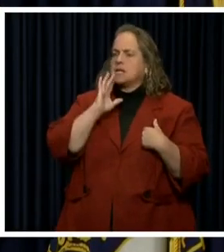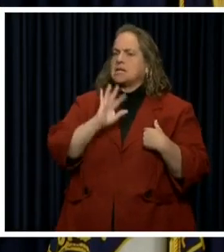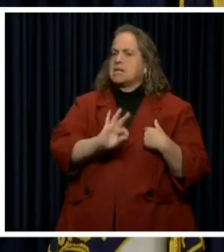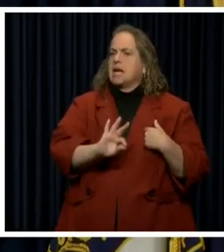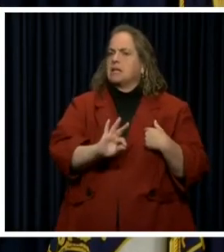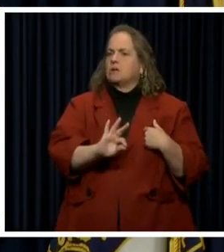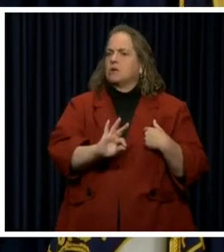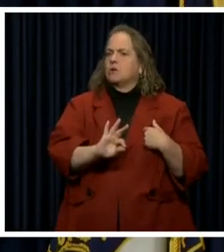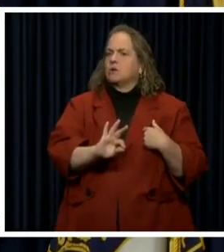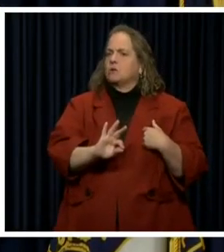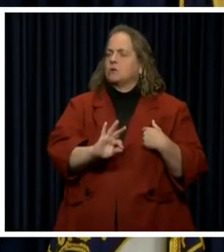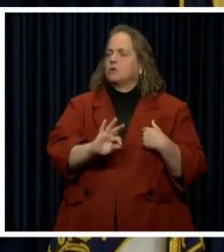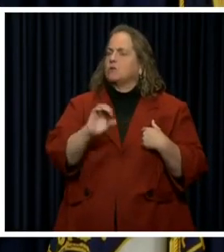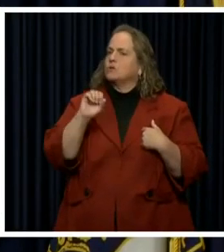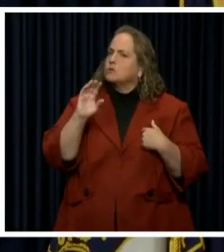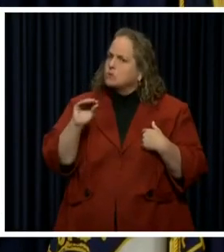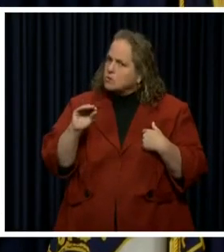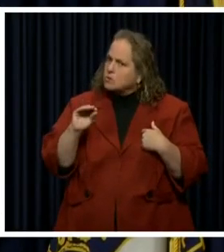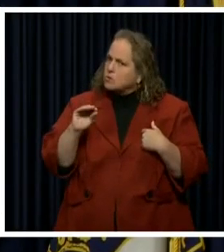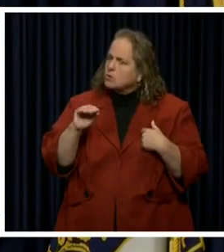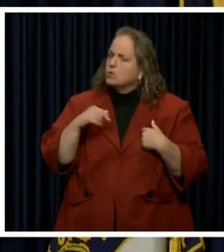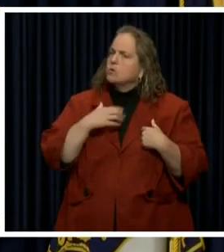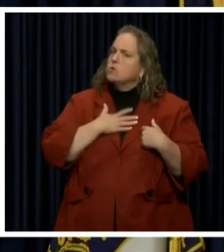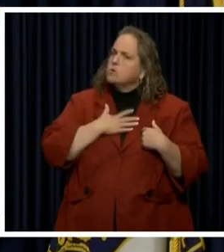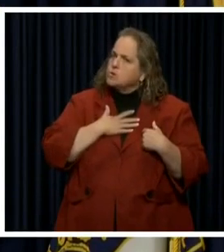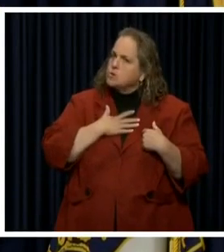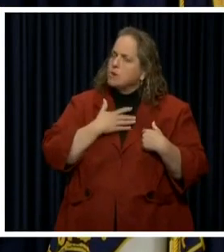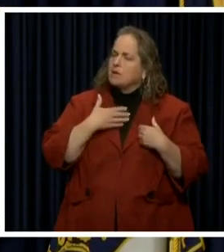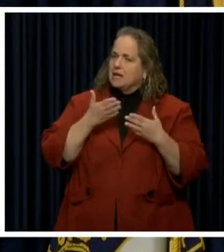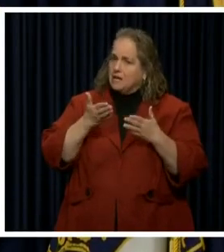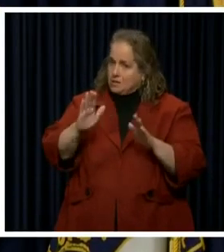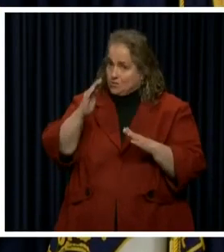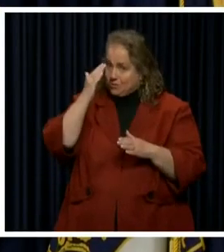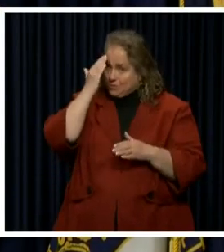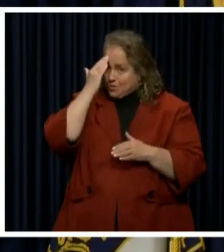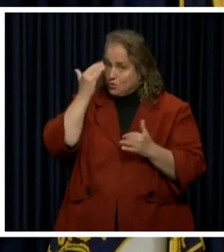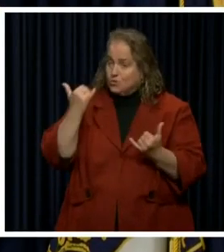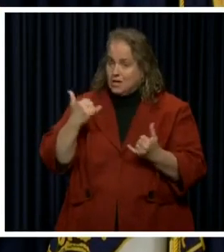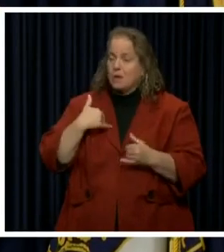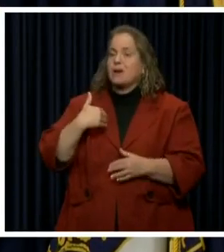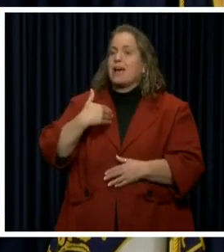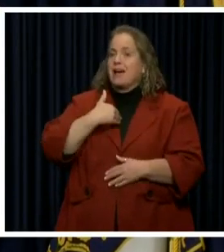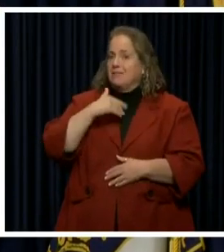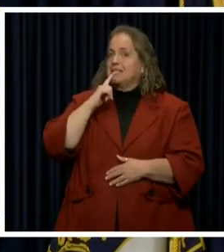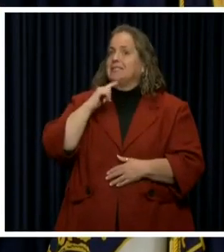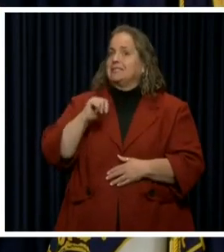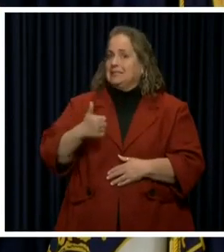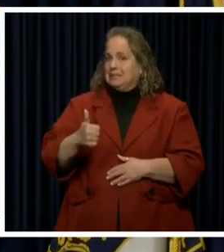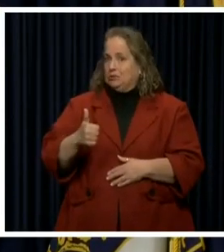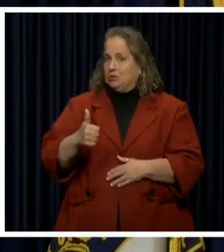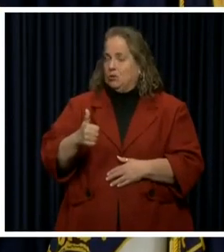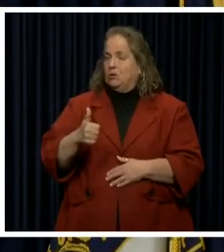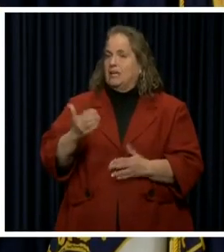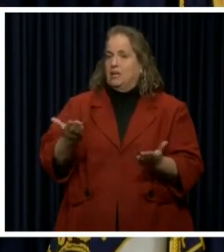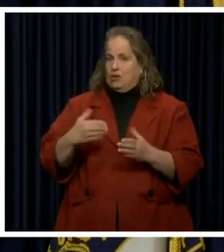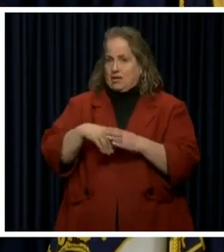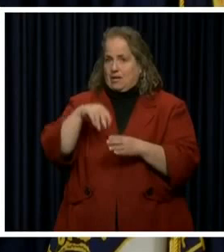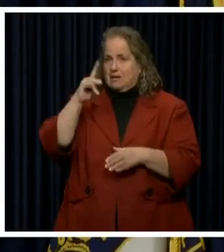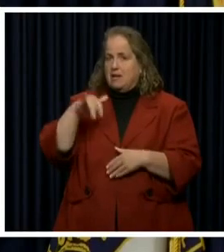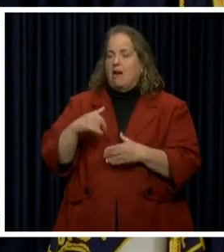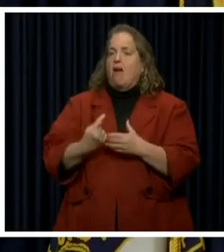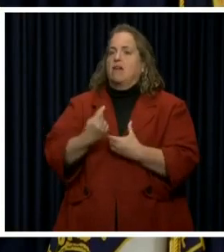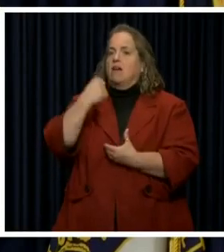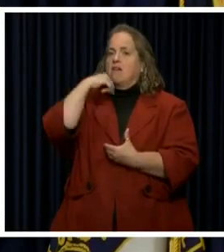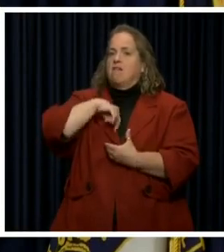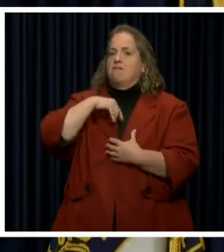9-year-old. So today we're letting you know that we have a 10-year-old here in Kentucky on a ventilator. due